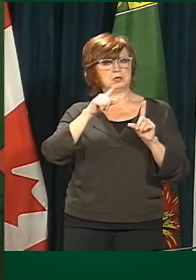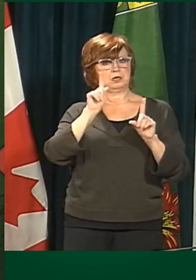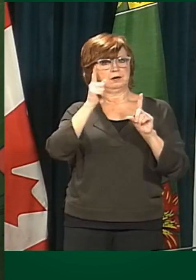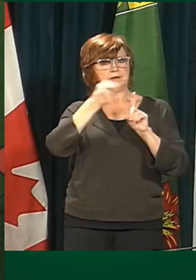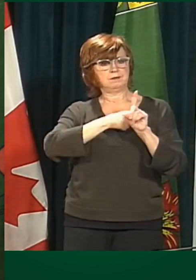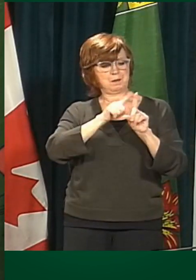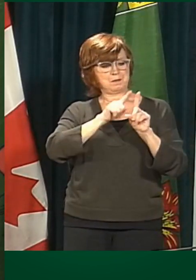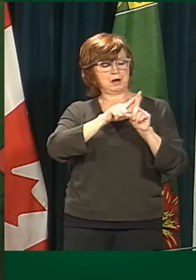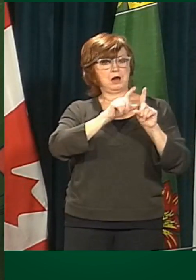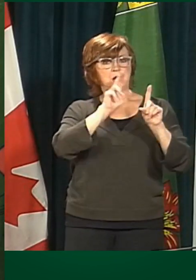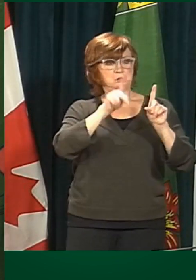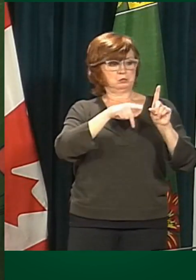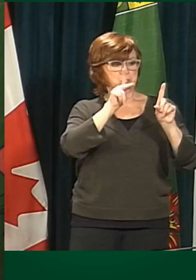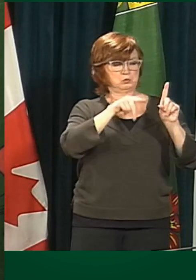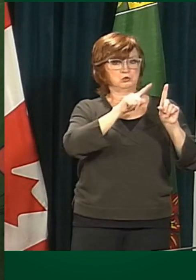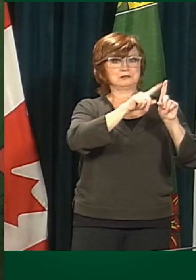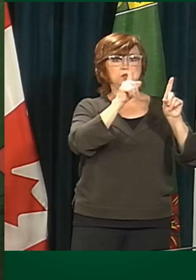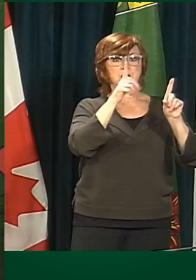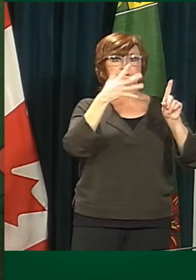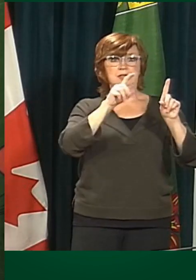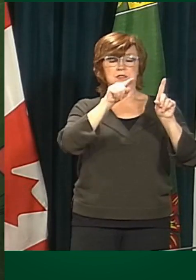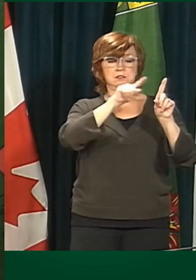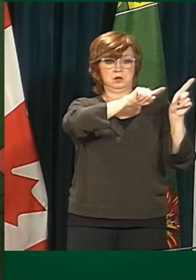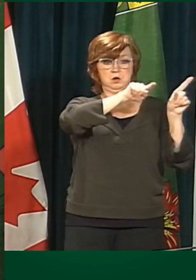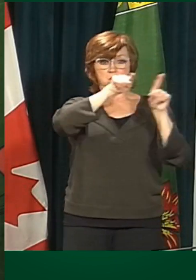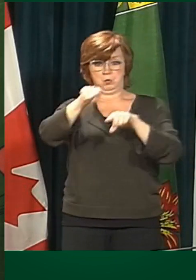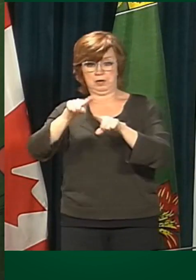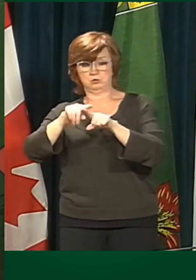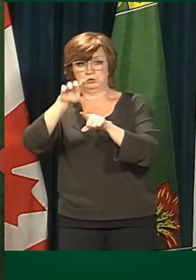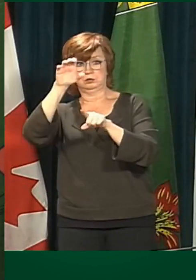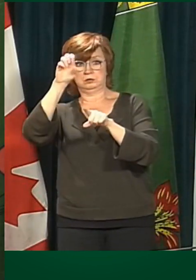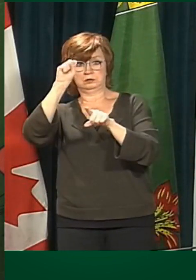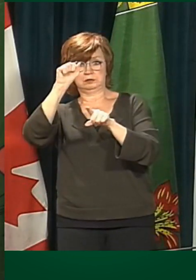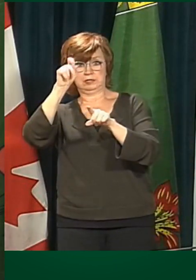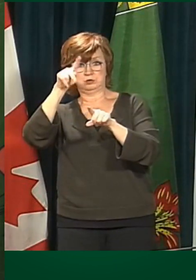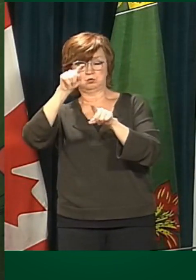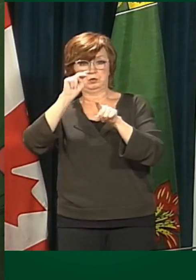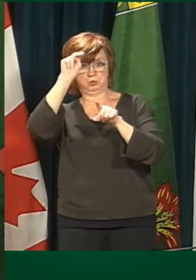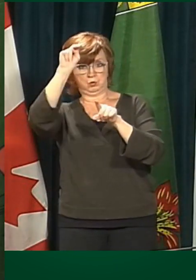from northern Alberta working in, say, an oil sands facility. Any update on how many cases are